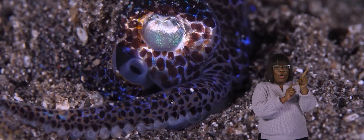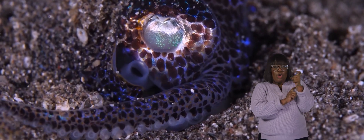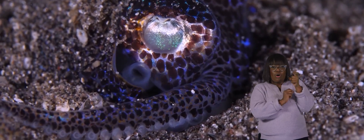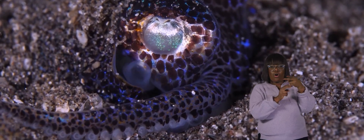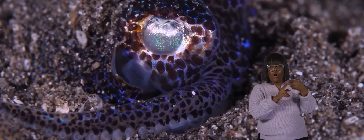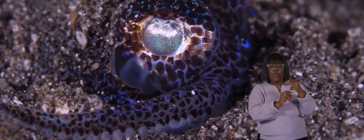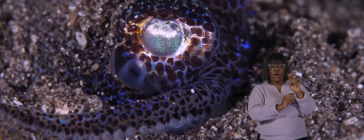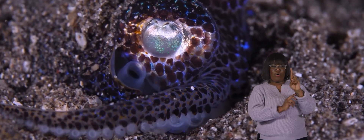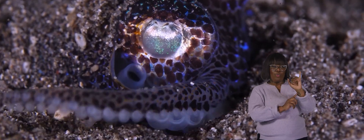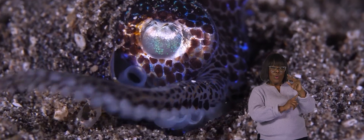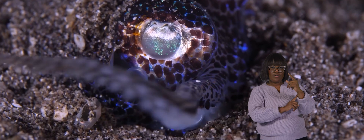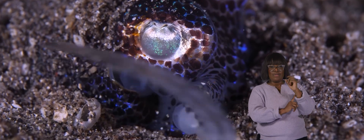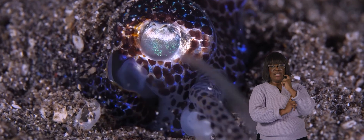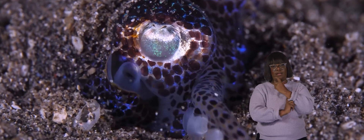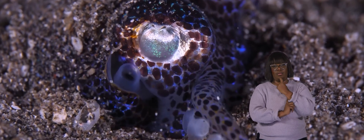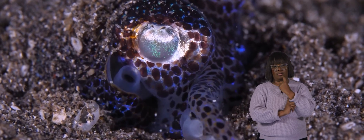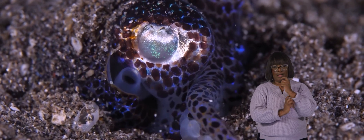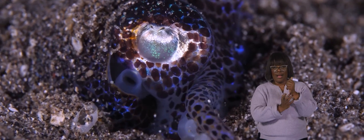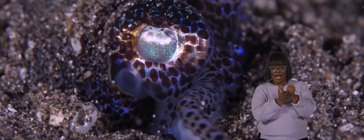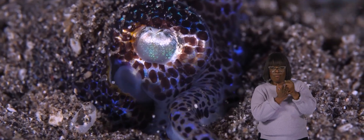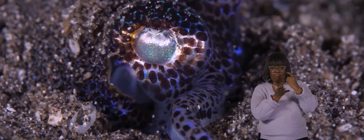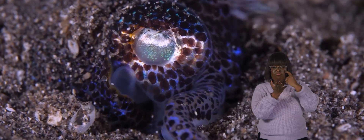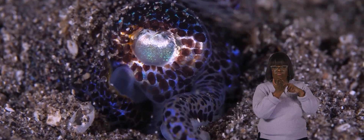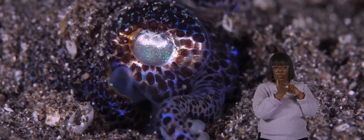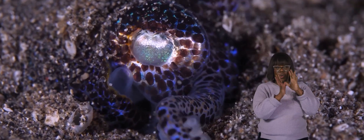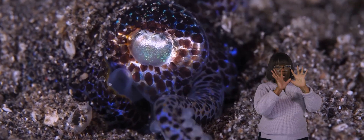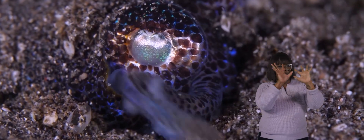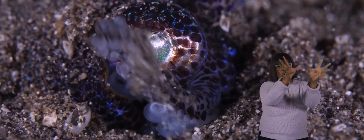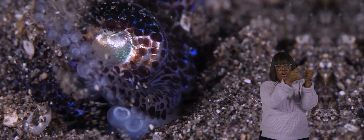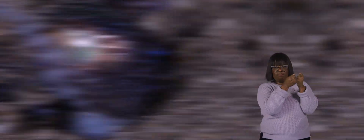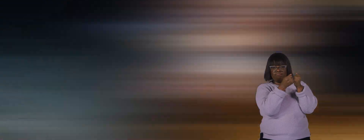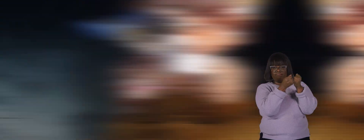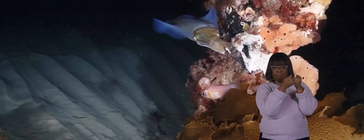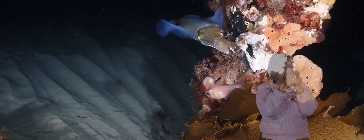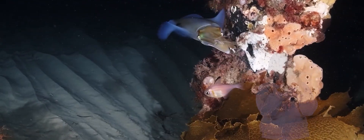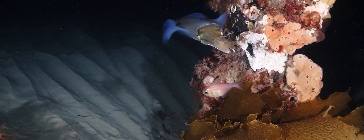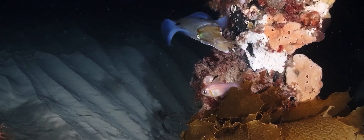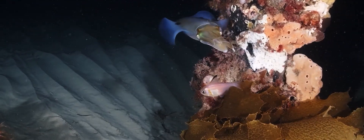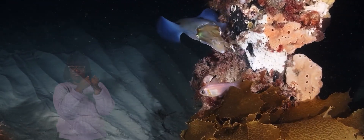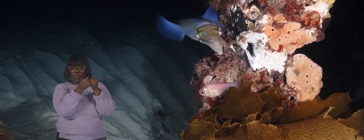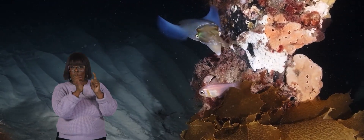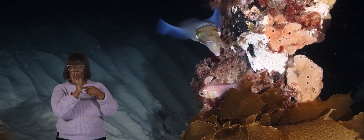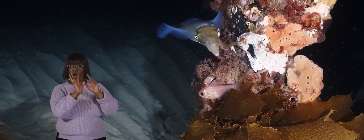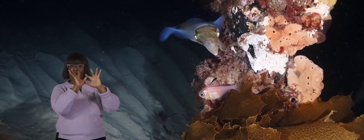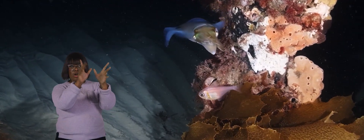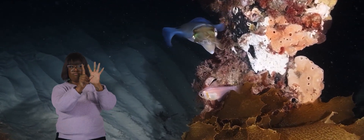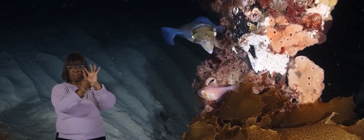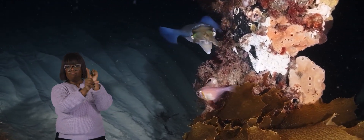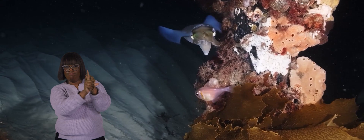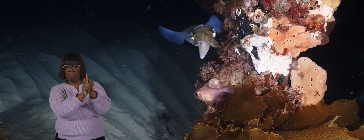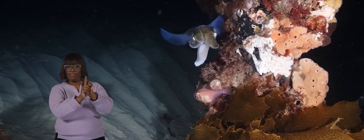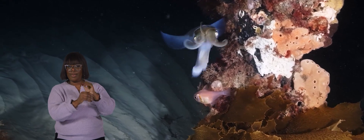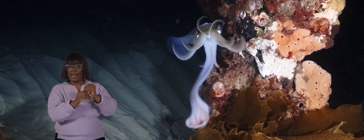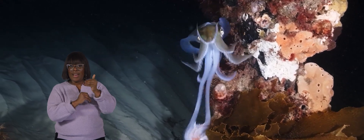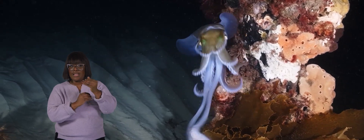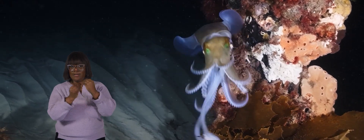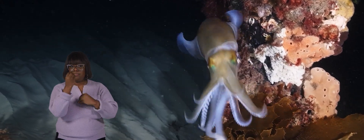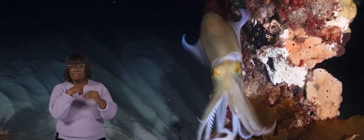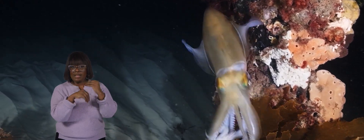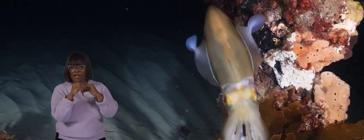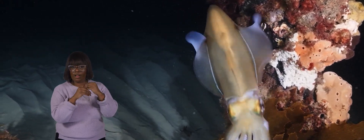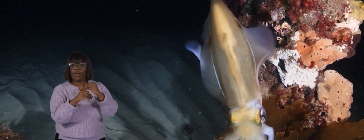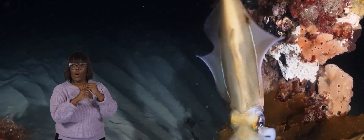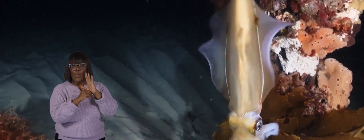called rings of teeth, which help the squid hold onto their dinner tightly. Once a squid spots its next meal, it